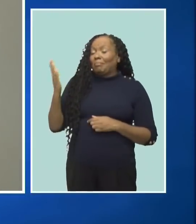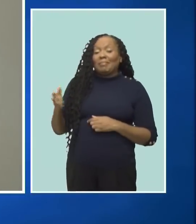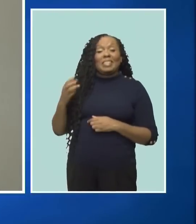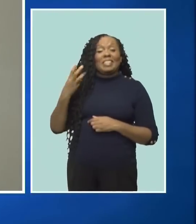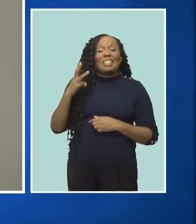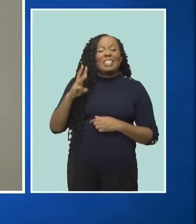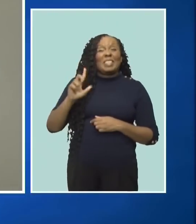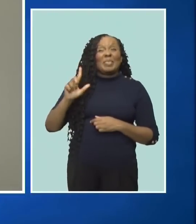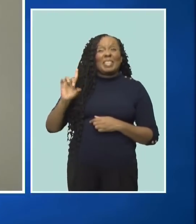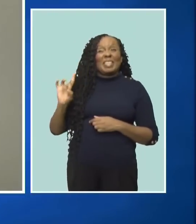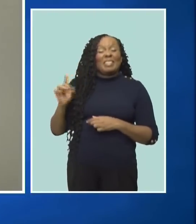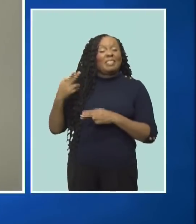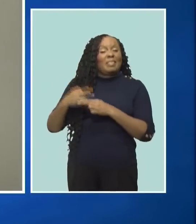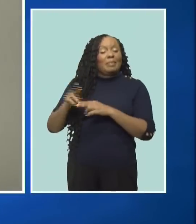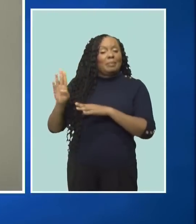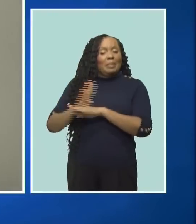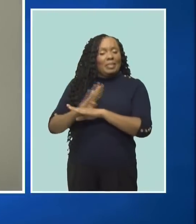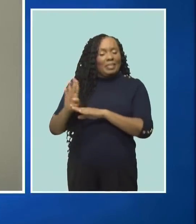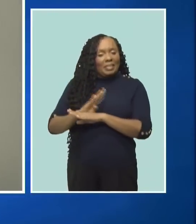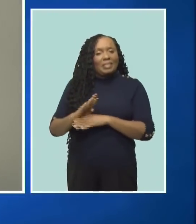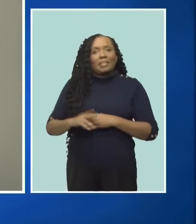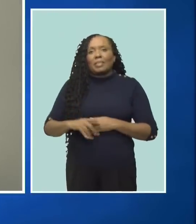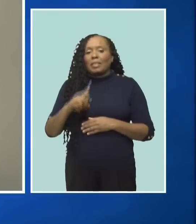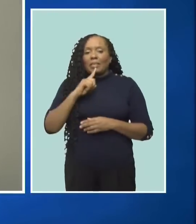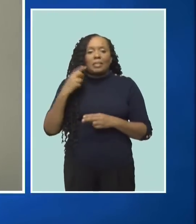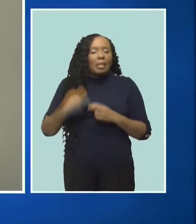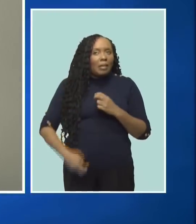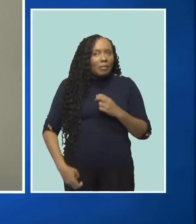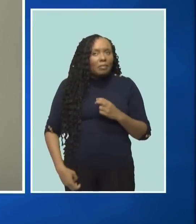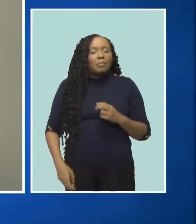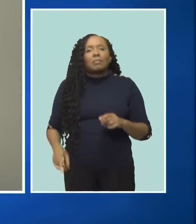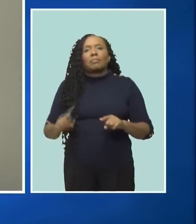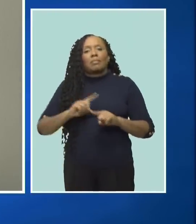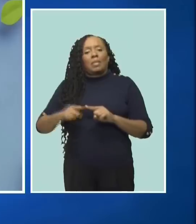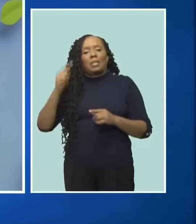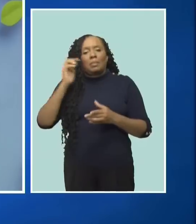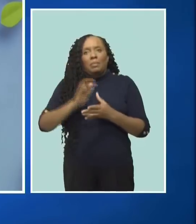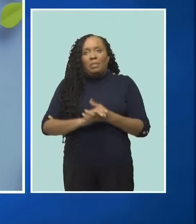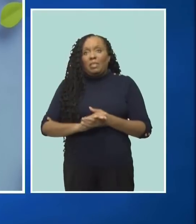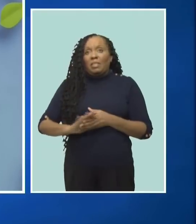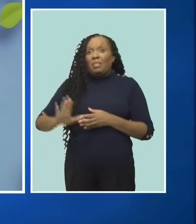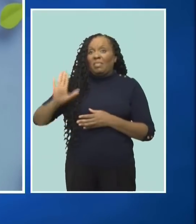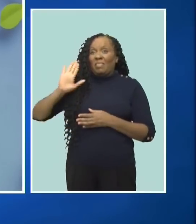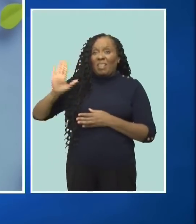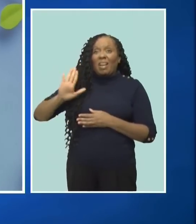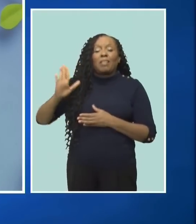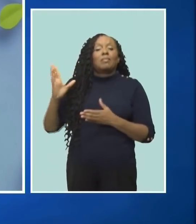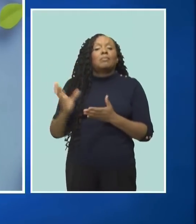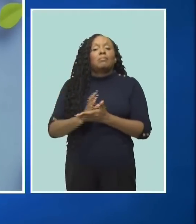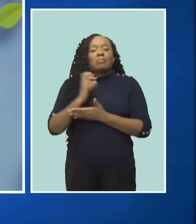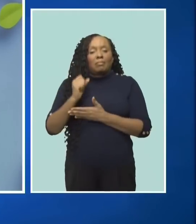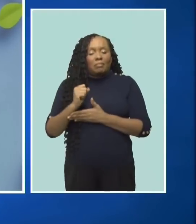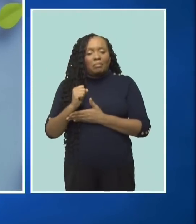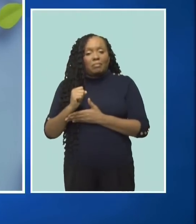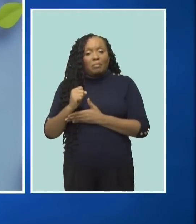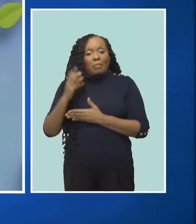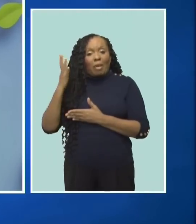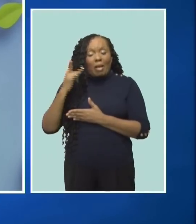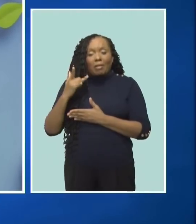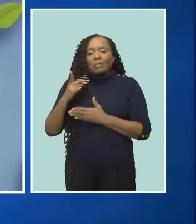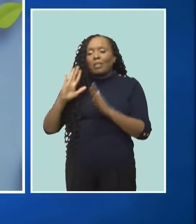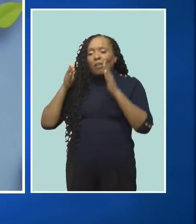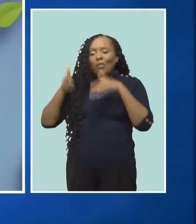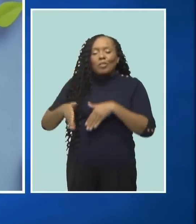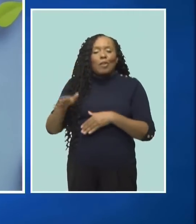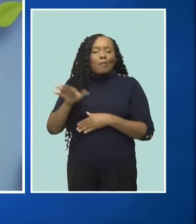and while Miss Brathwaite is quick to admit it's a tough market, she believes her competitive advantage comes from her focus on